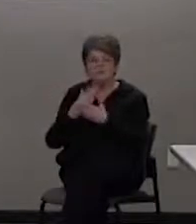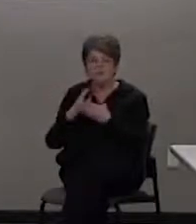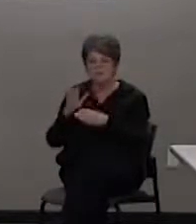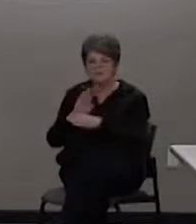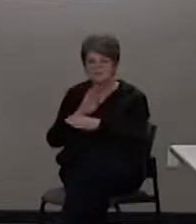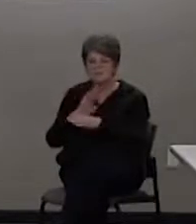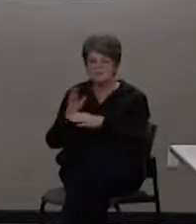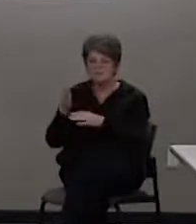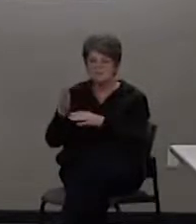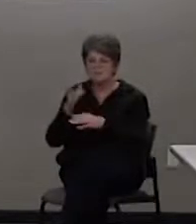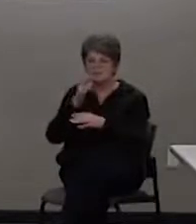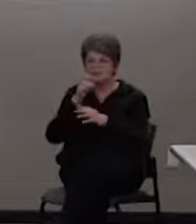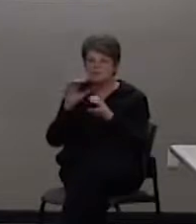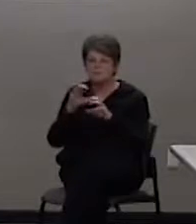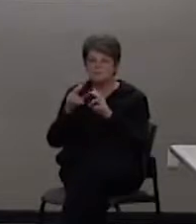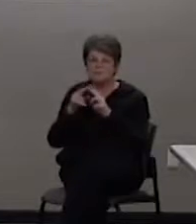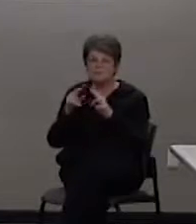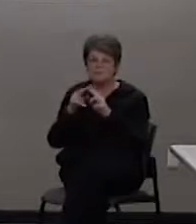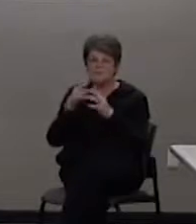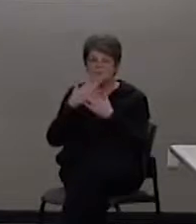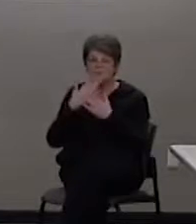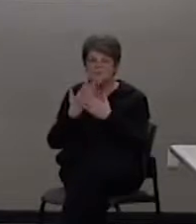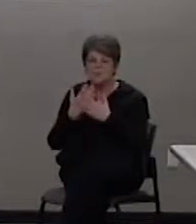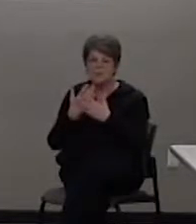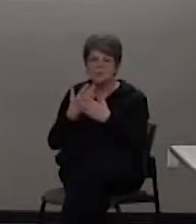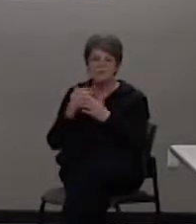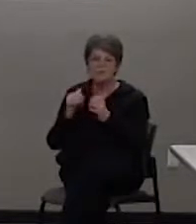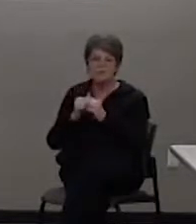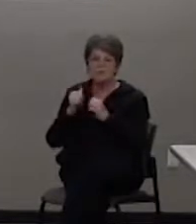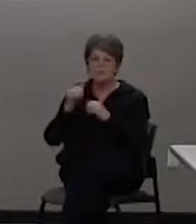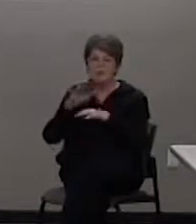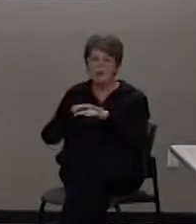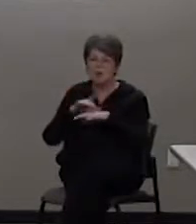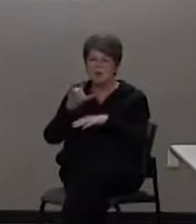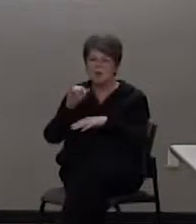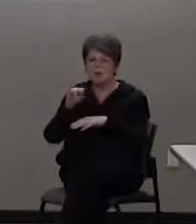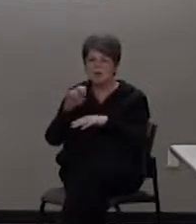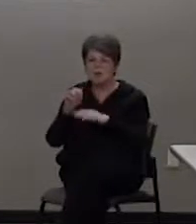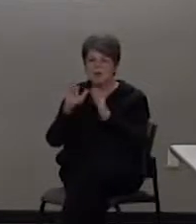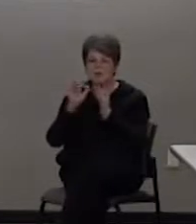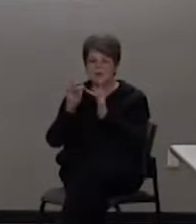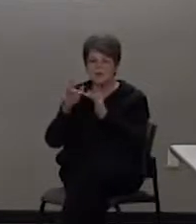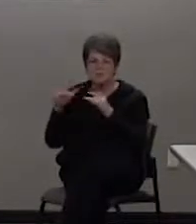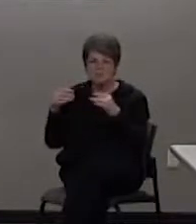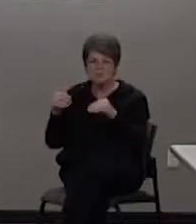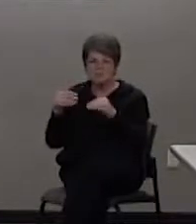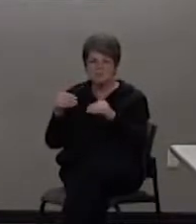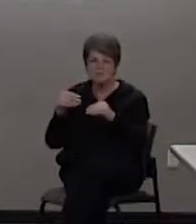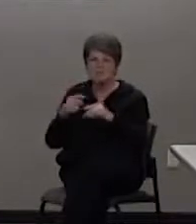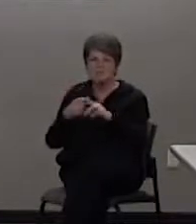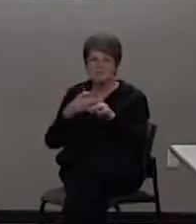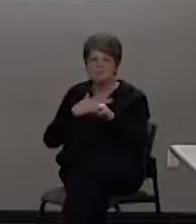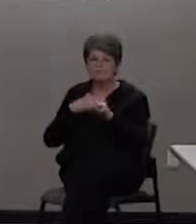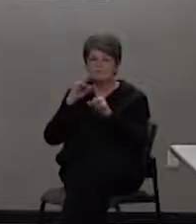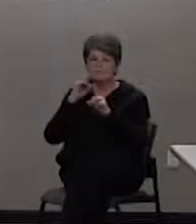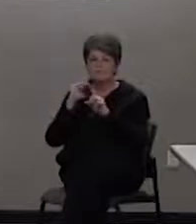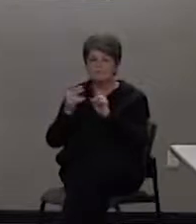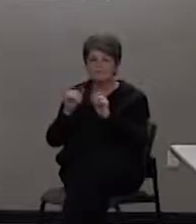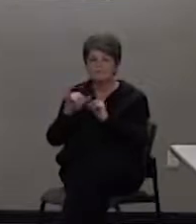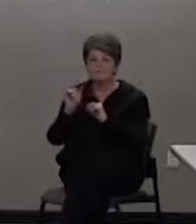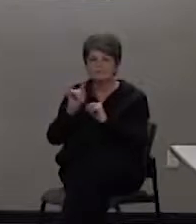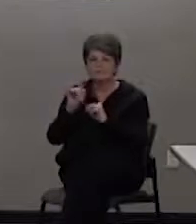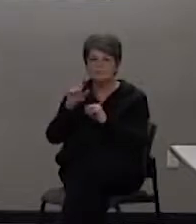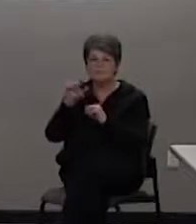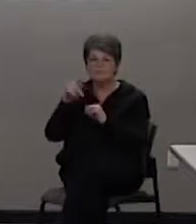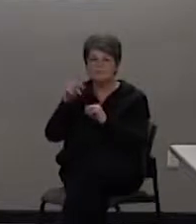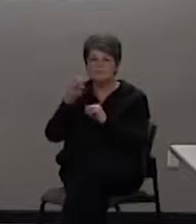there, for example, that are doing very, very well with online internet sales. They've expanded their market. I think, from my perspective, that's where Perryville's